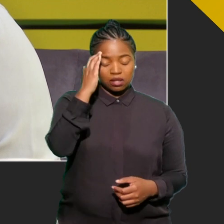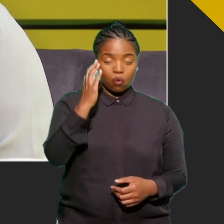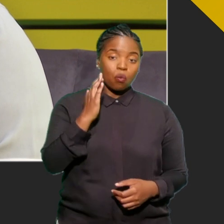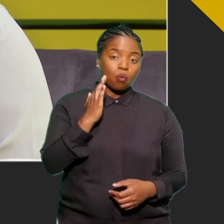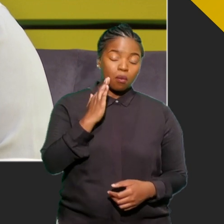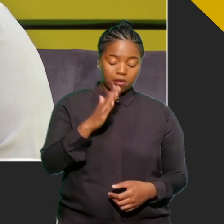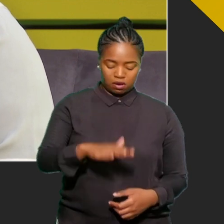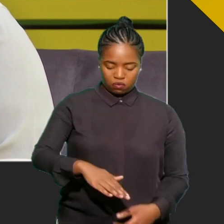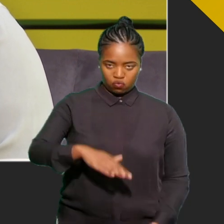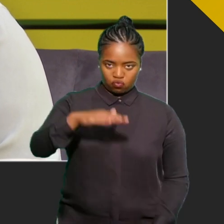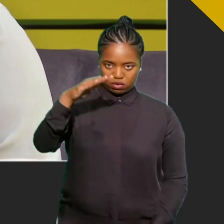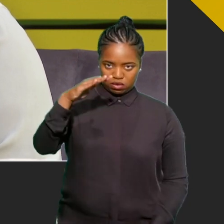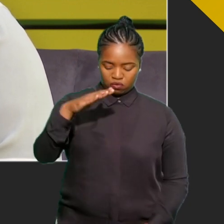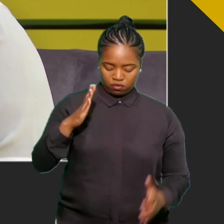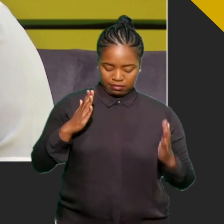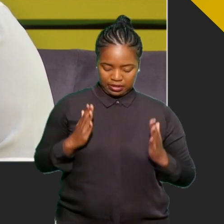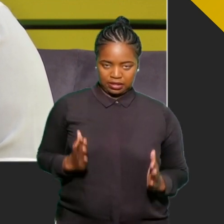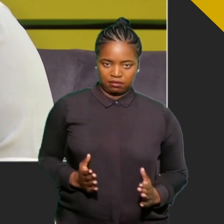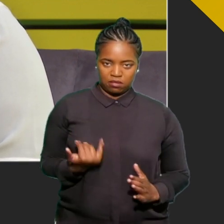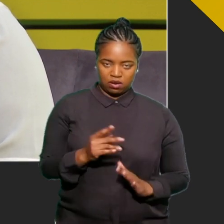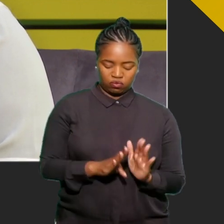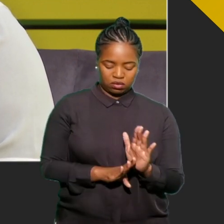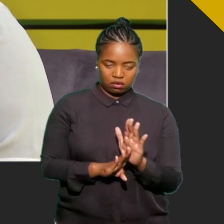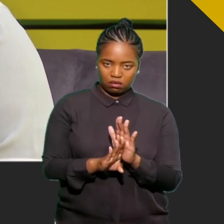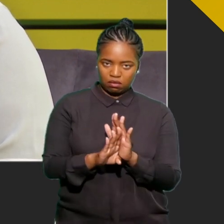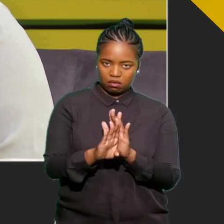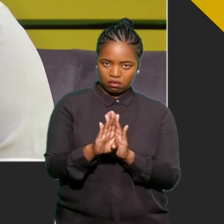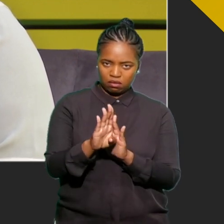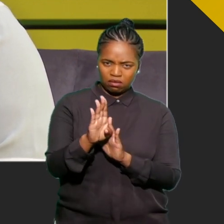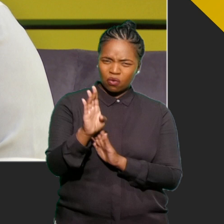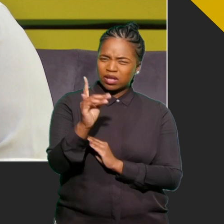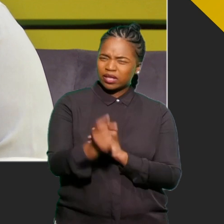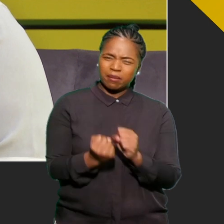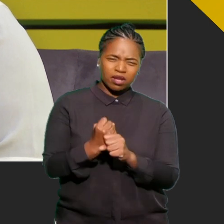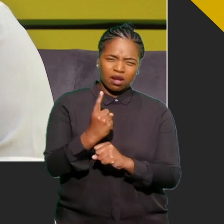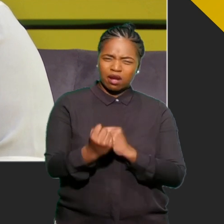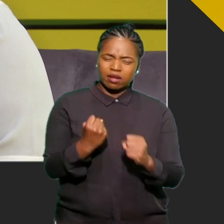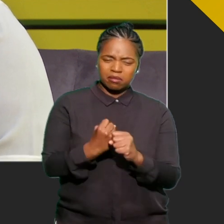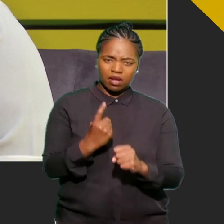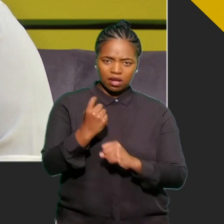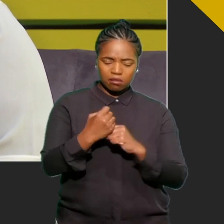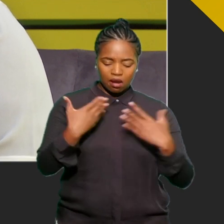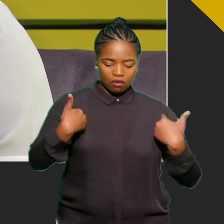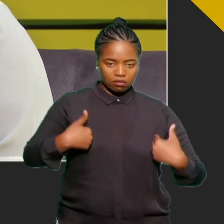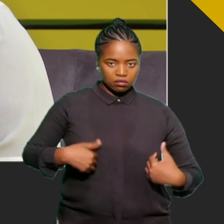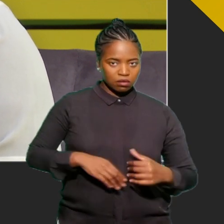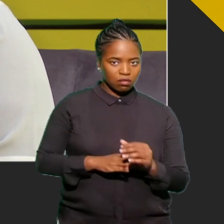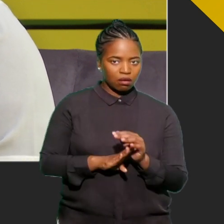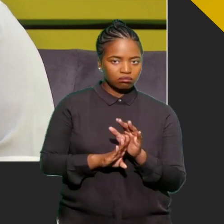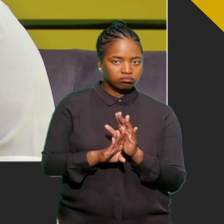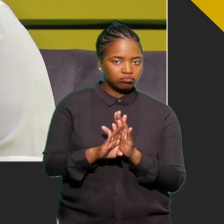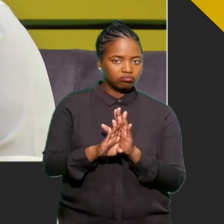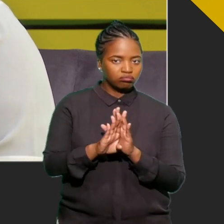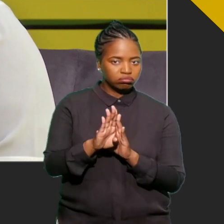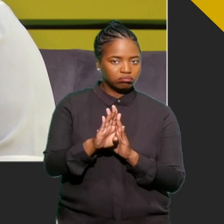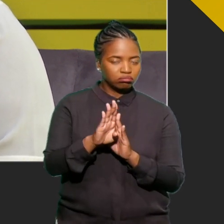the body is still developing. And many layers, and it takes years for different layers of the body to develop.